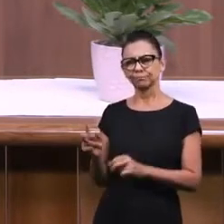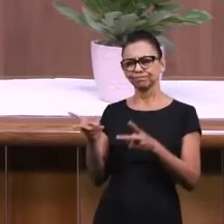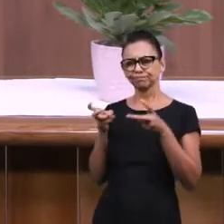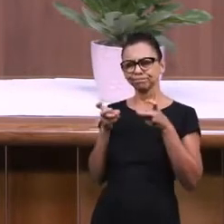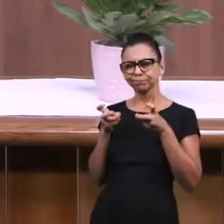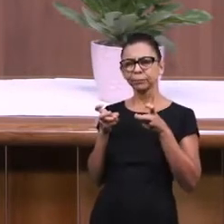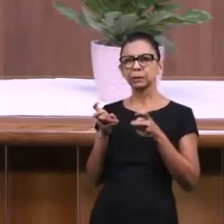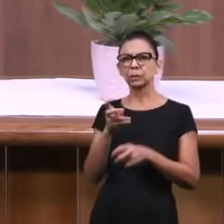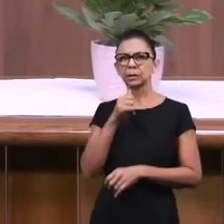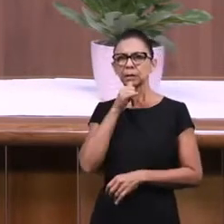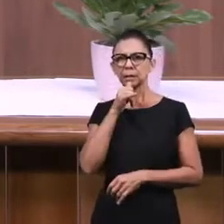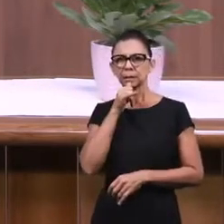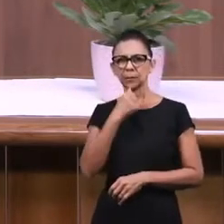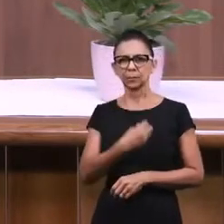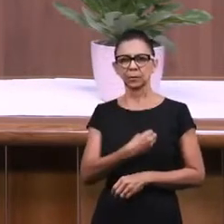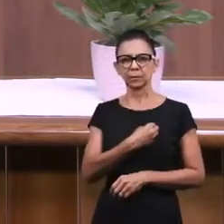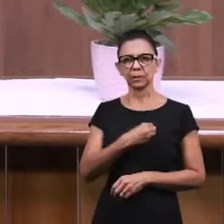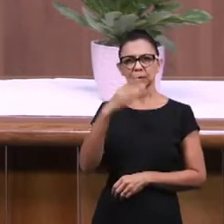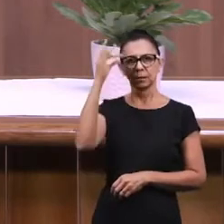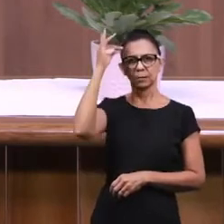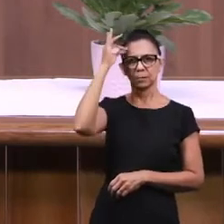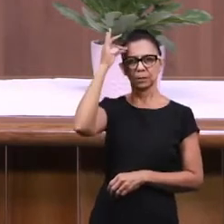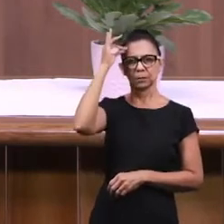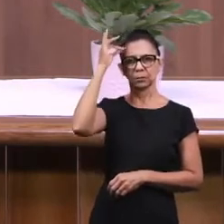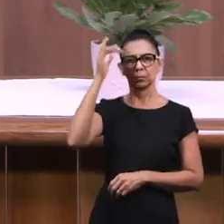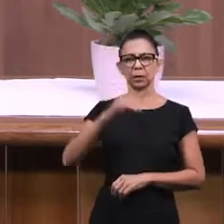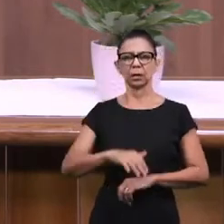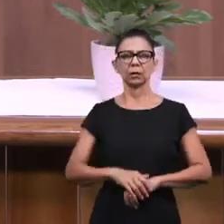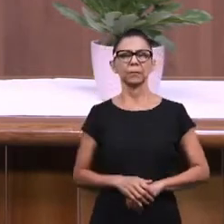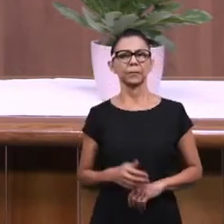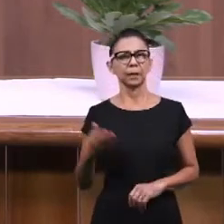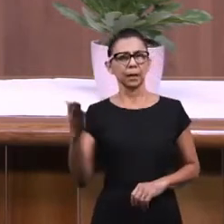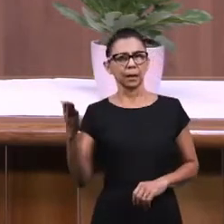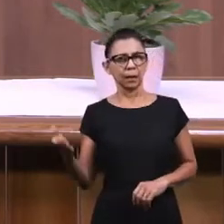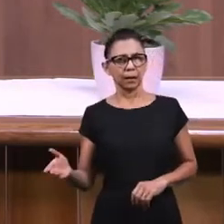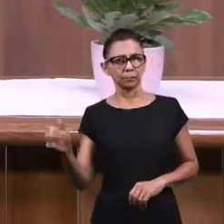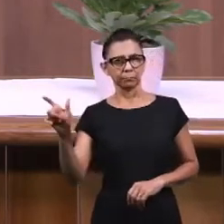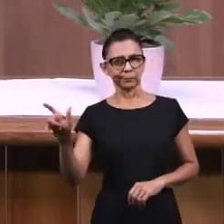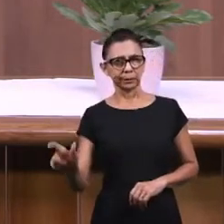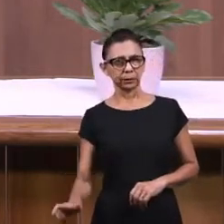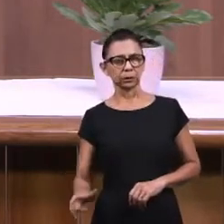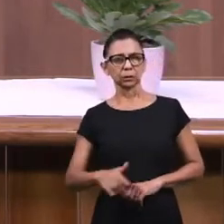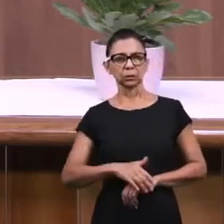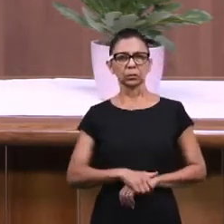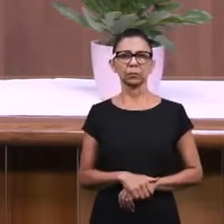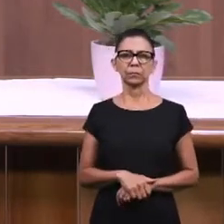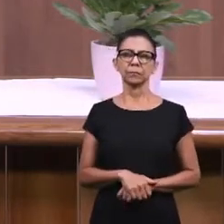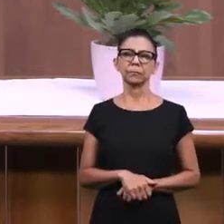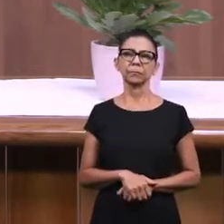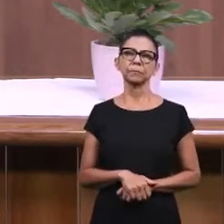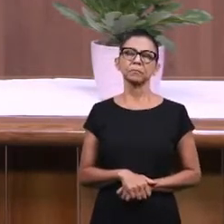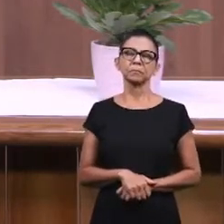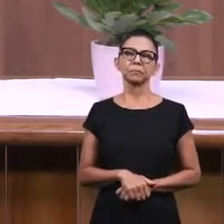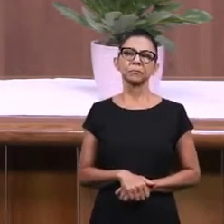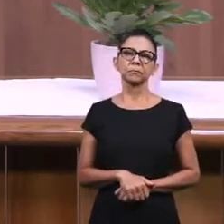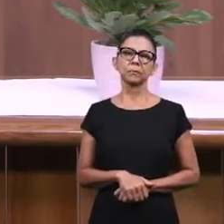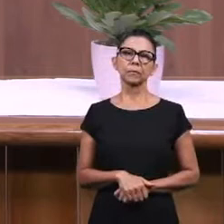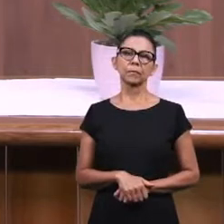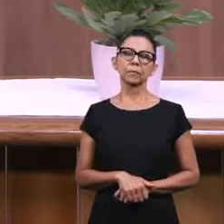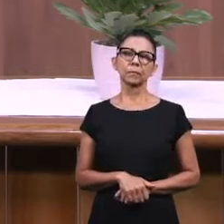take some examples for our own spiritual lives from the text. Daniel, since